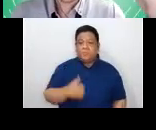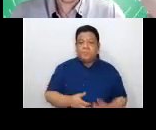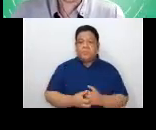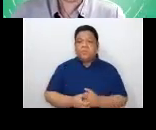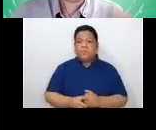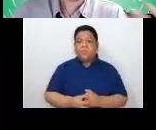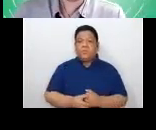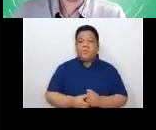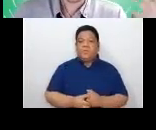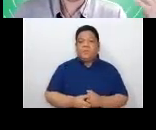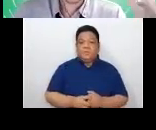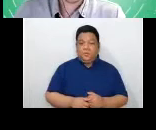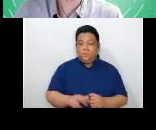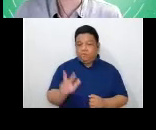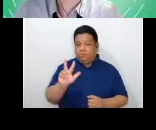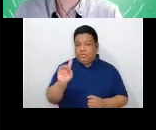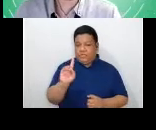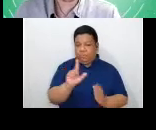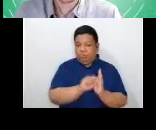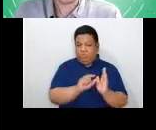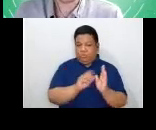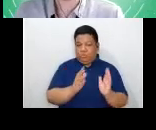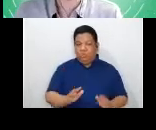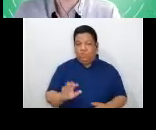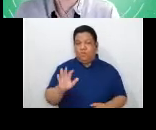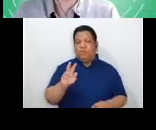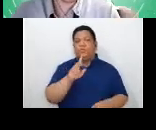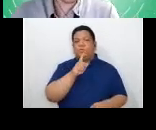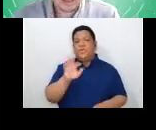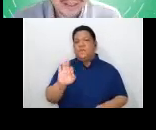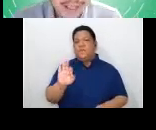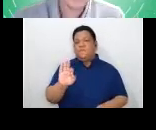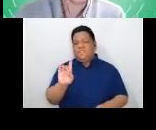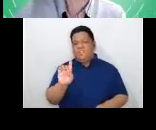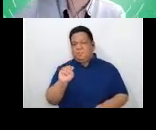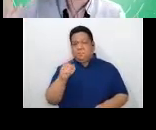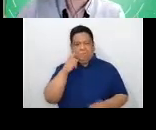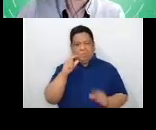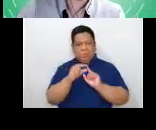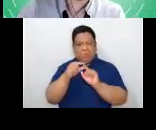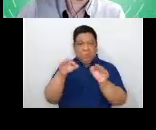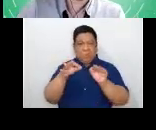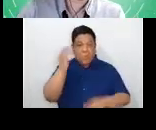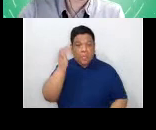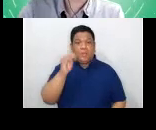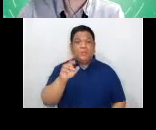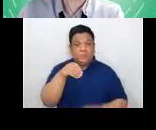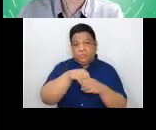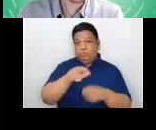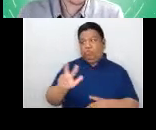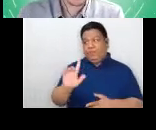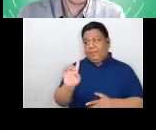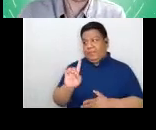the first one is called a 3D printer, which is usually called fused deposition modeling. And why do we call it that? Because in a 3D printer or